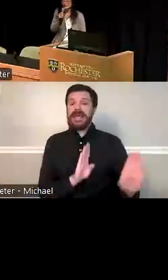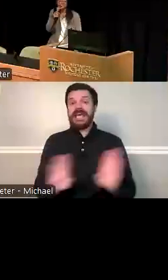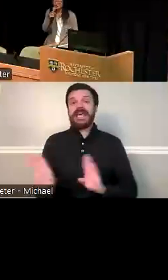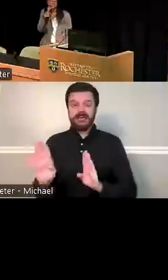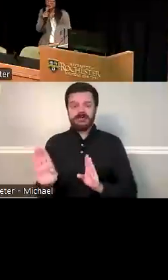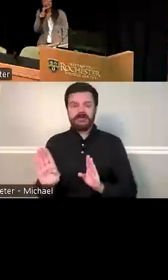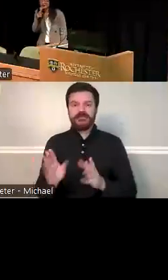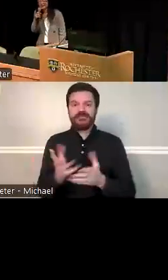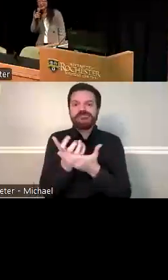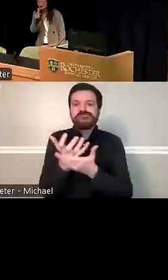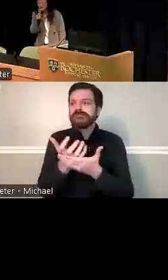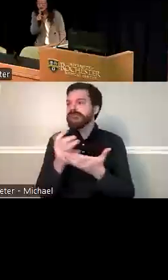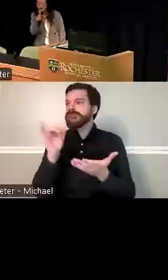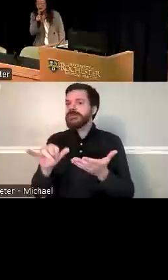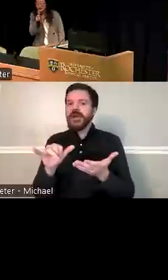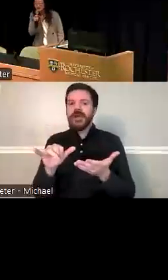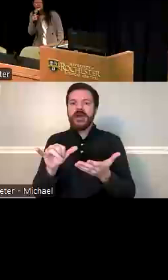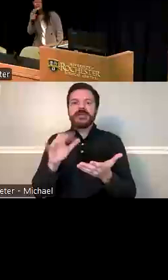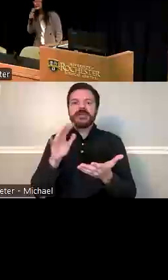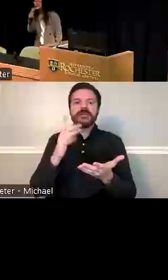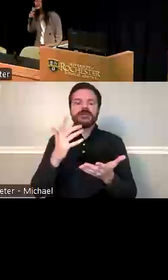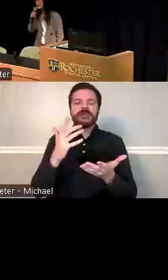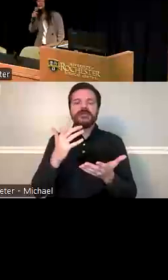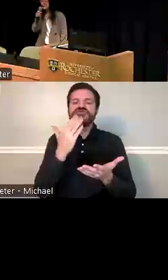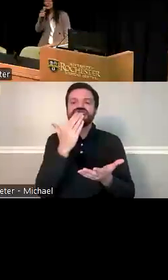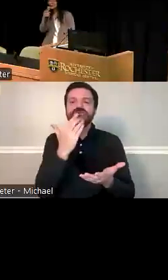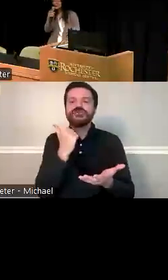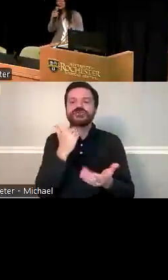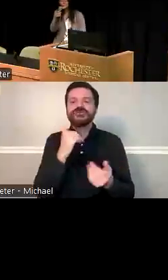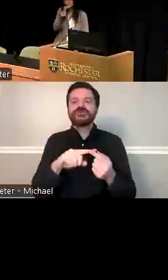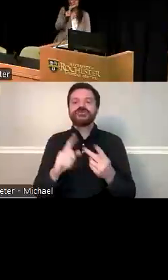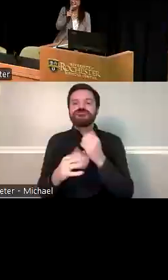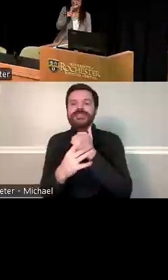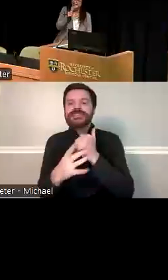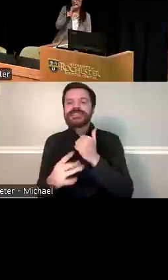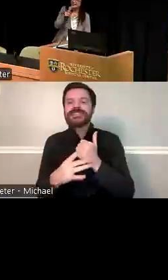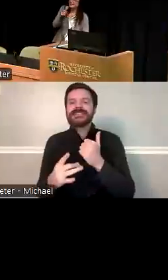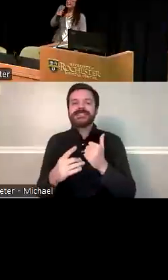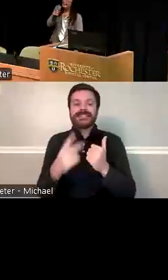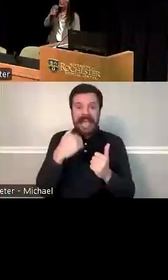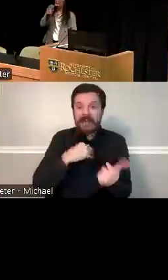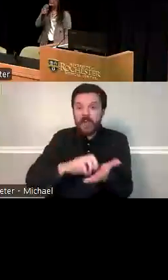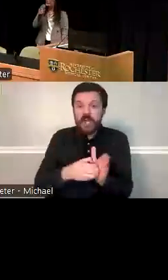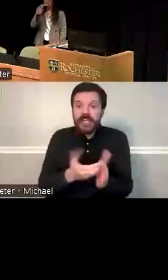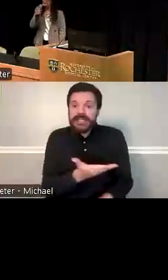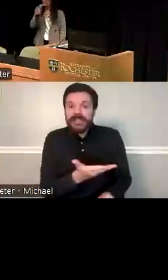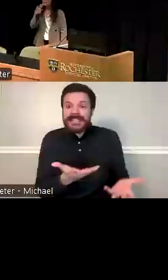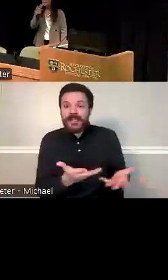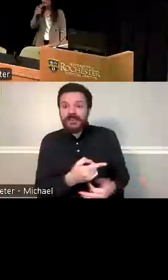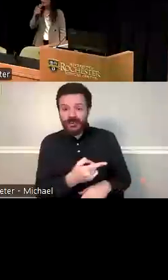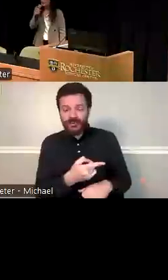wanting sugary products, greasy food. I know many of us, we all have cookies over here. Those